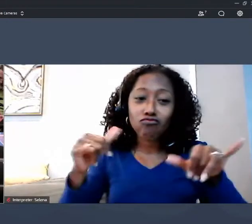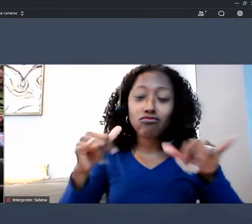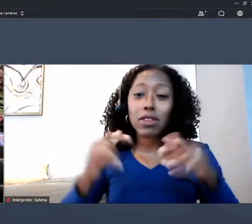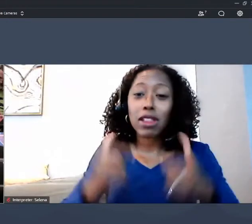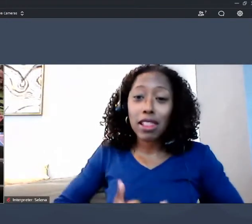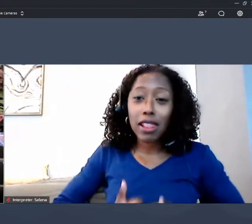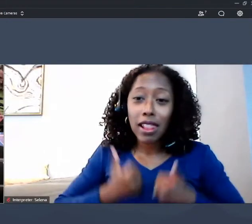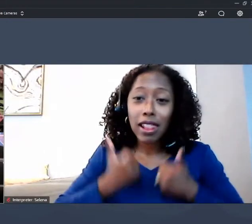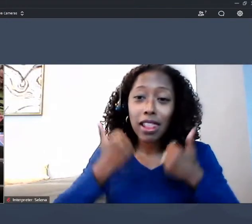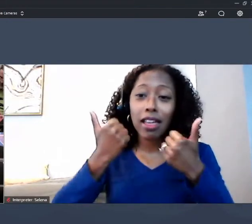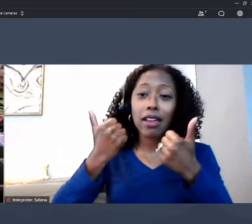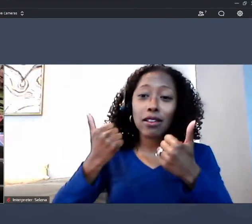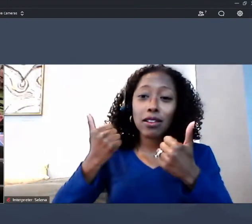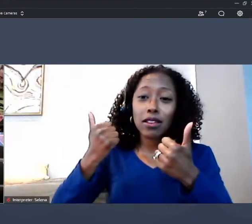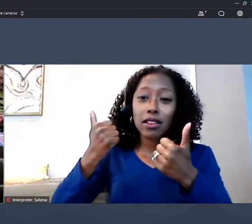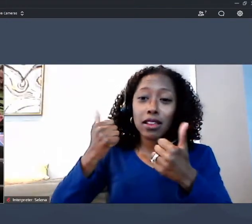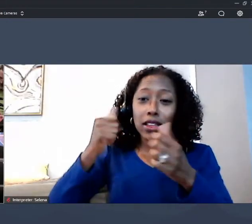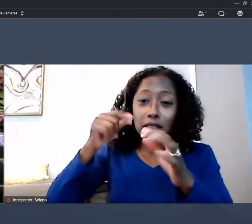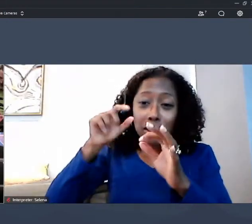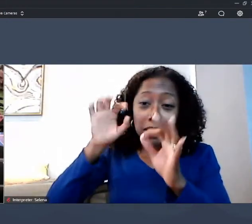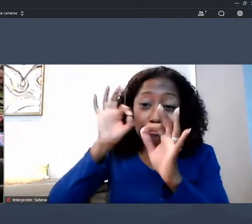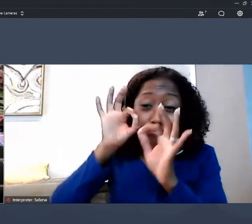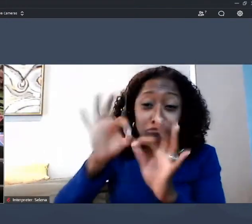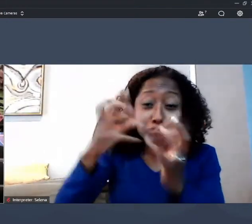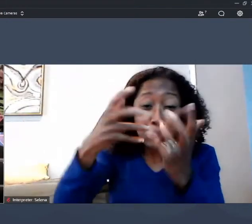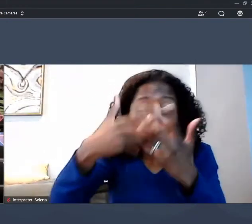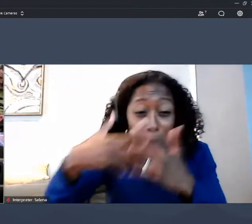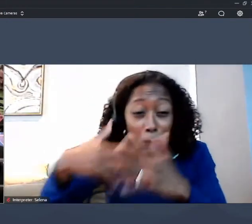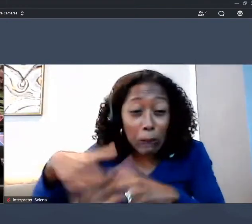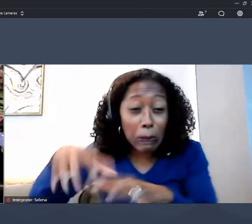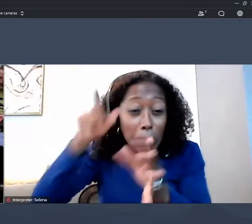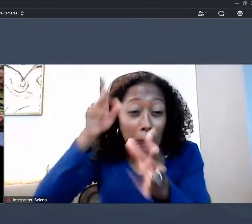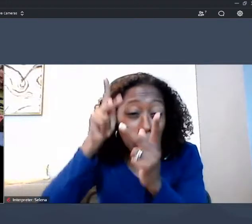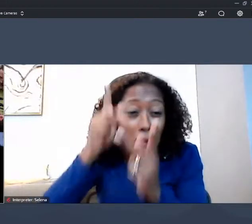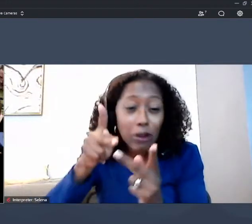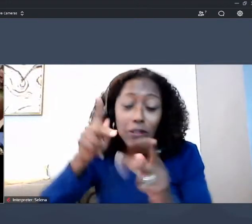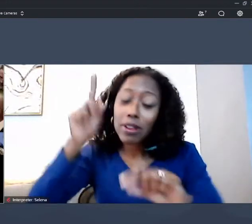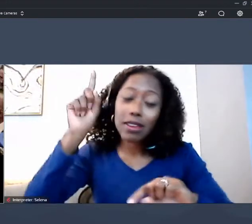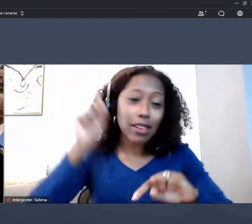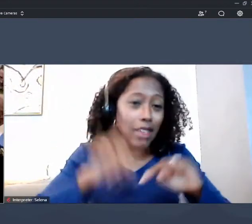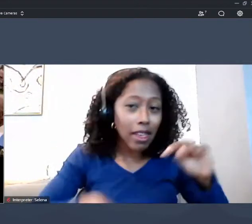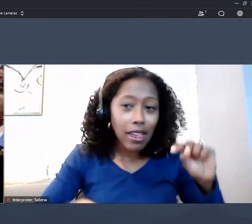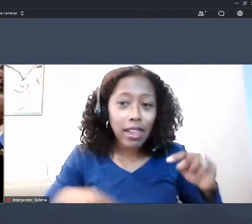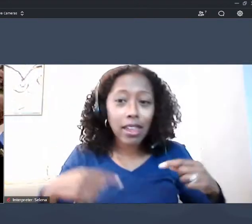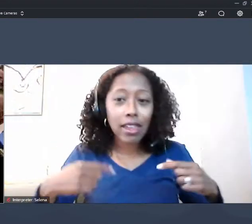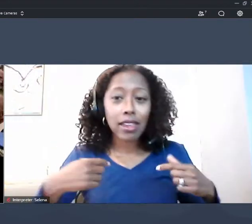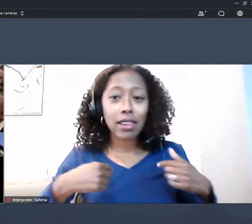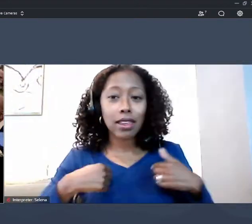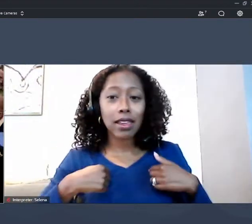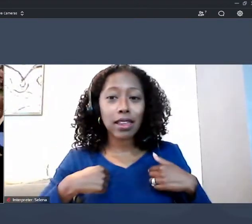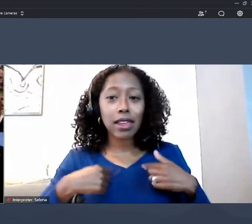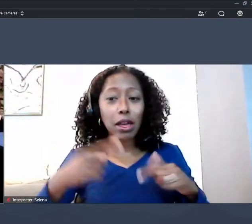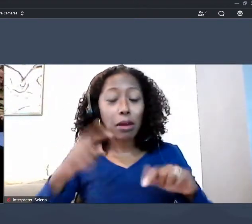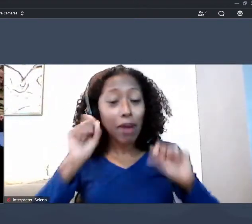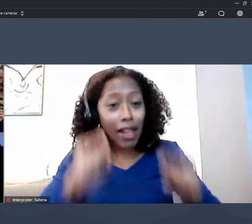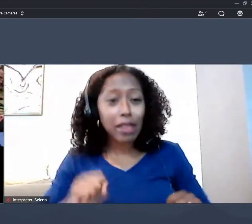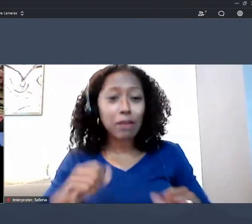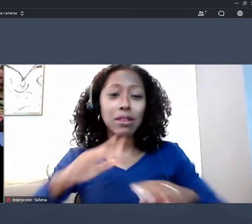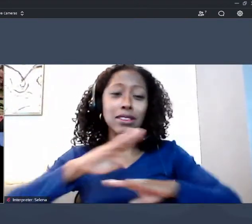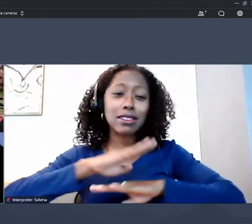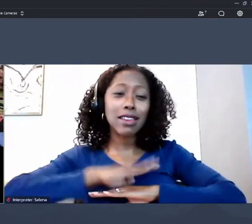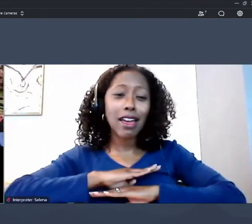exactly like you want it to be. But I can be satisfied, girl,